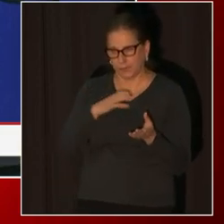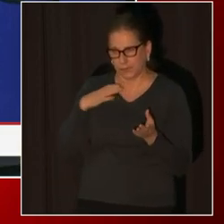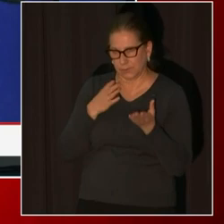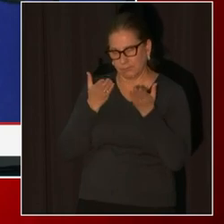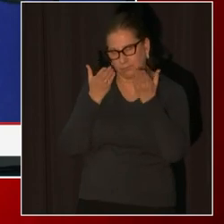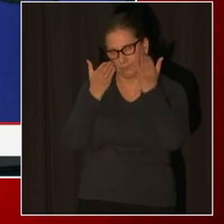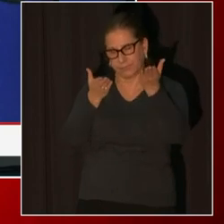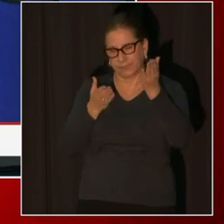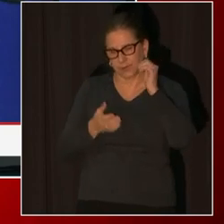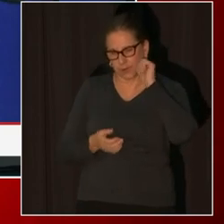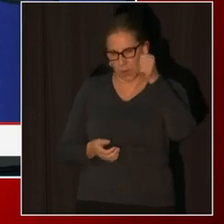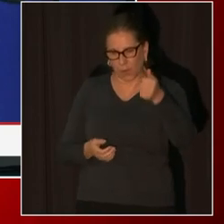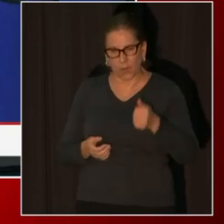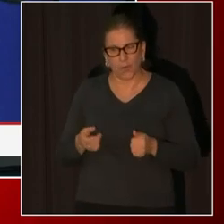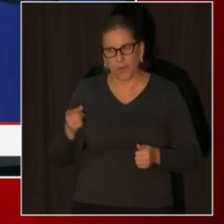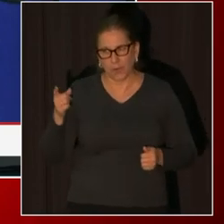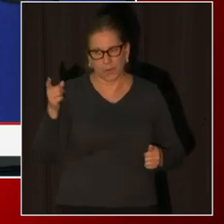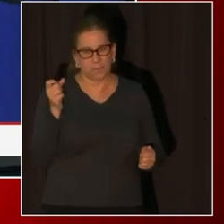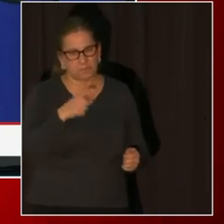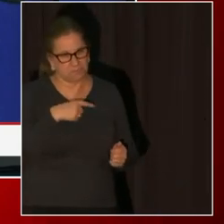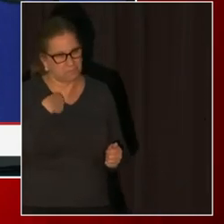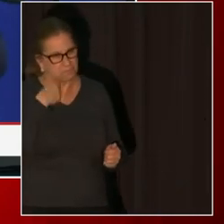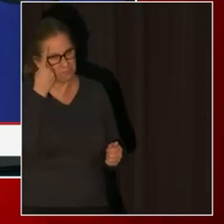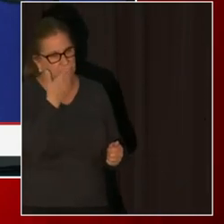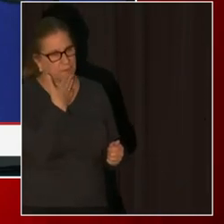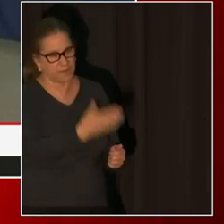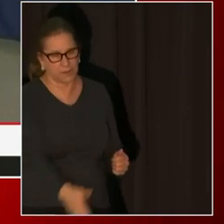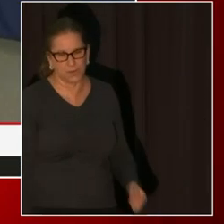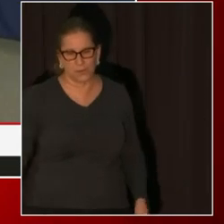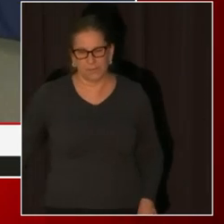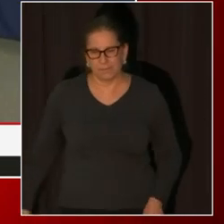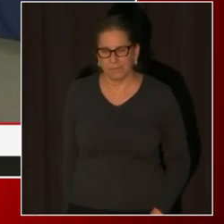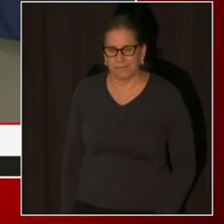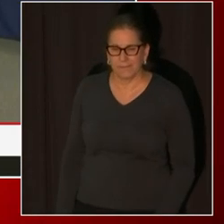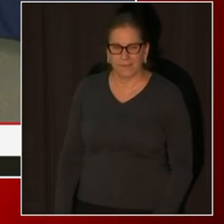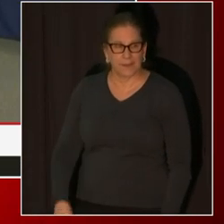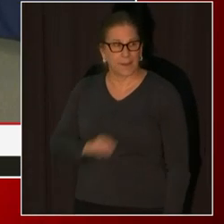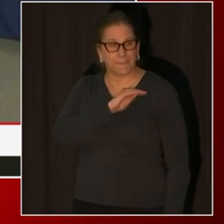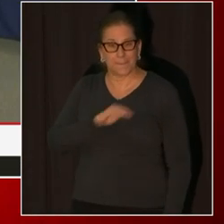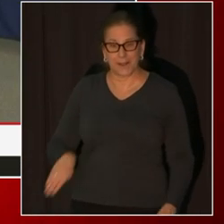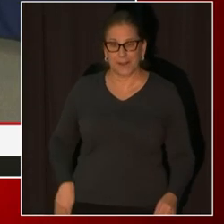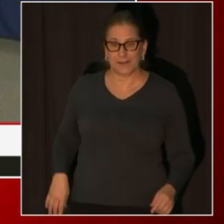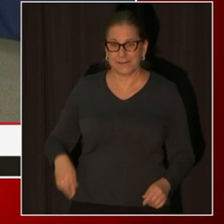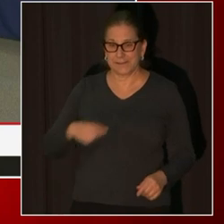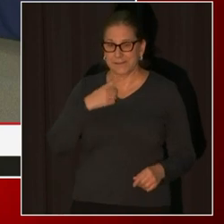I appreciate that. Yep. Alex Coma.